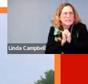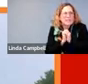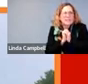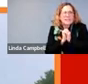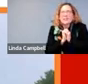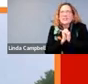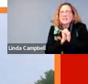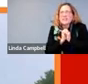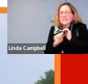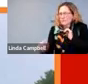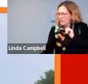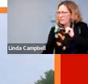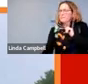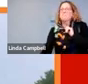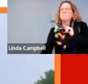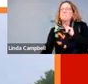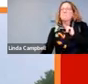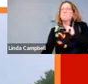about 4 millimeters in length?